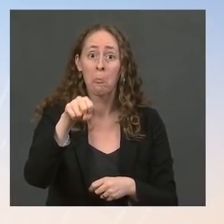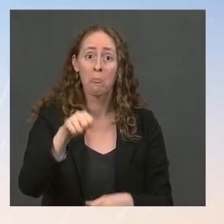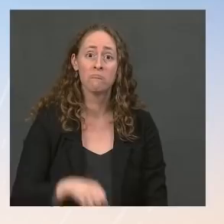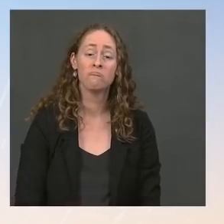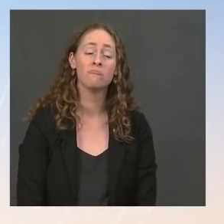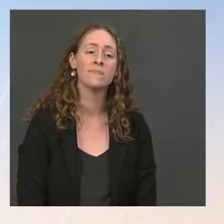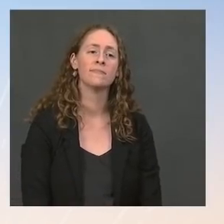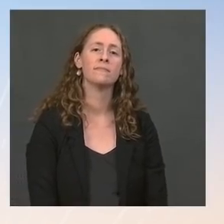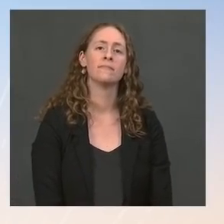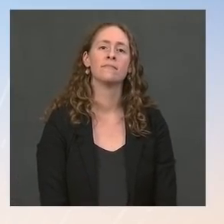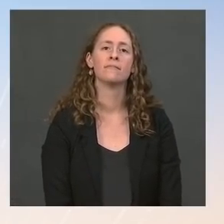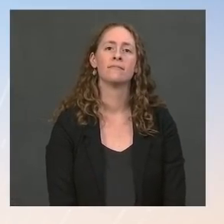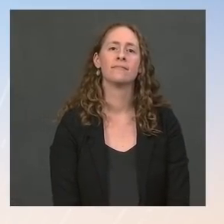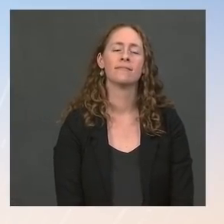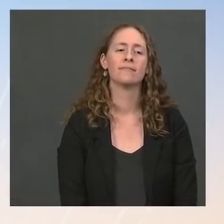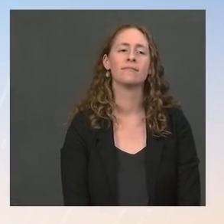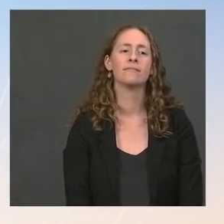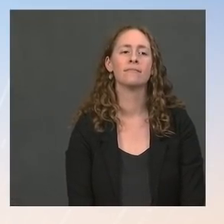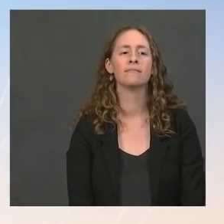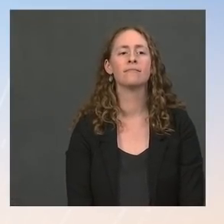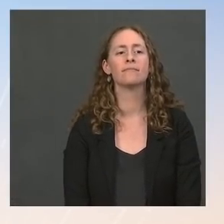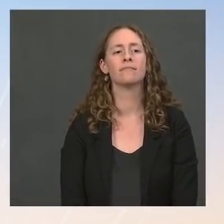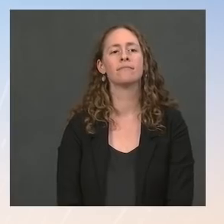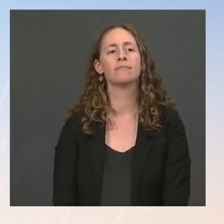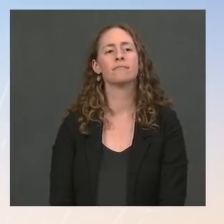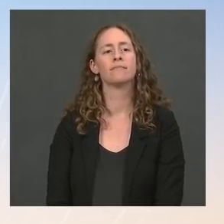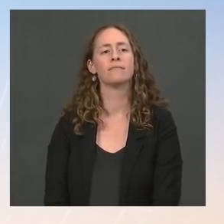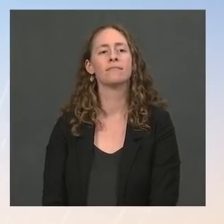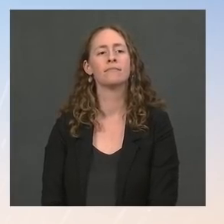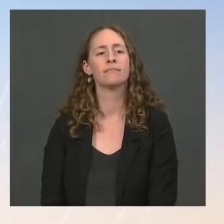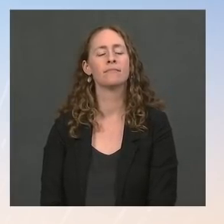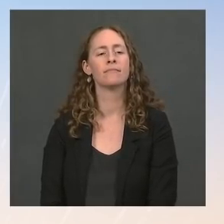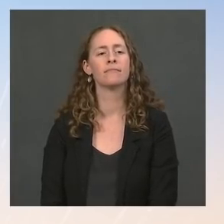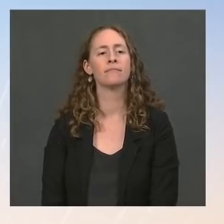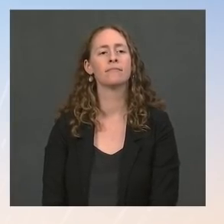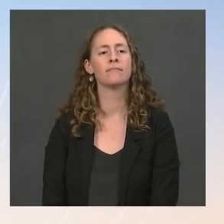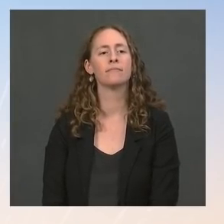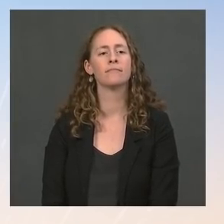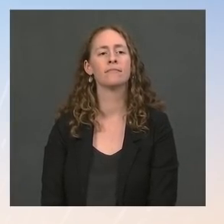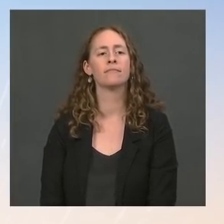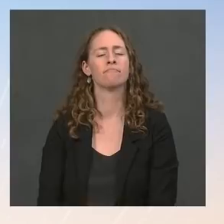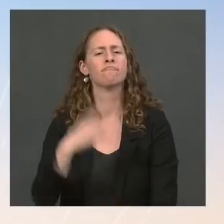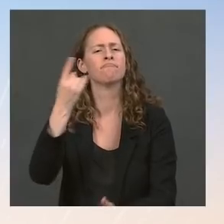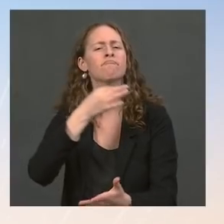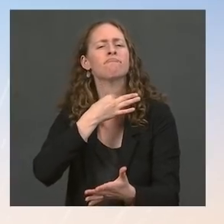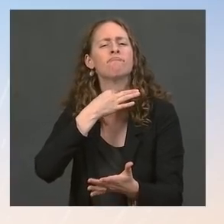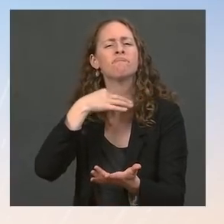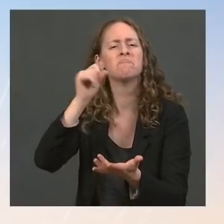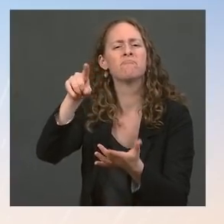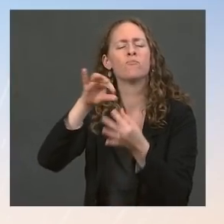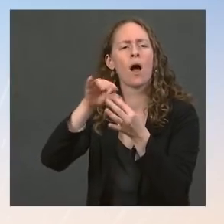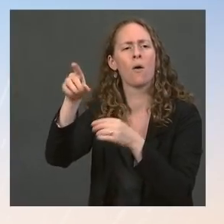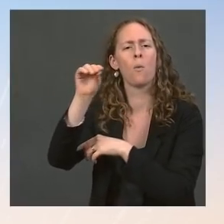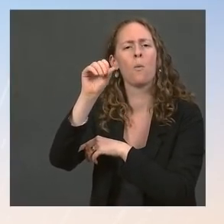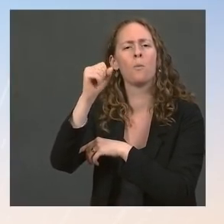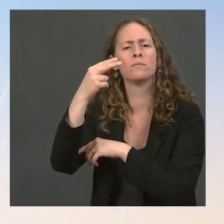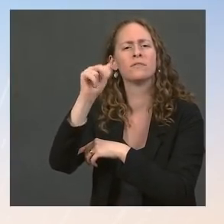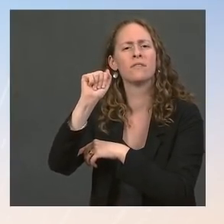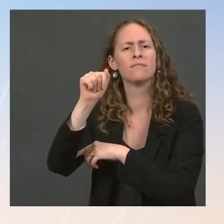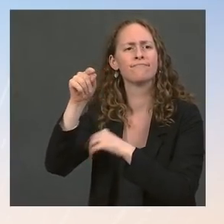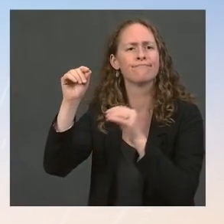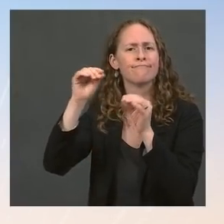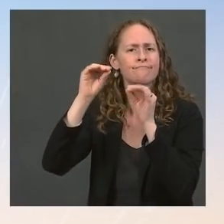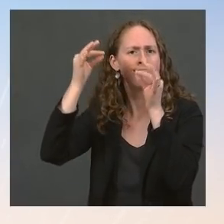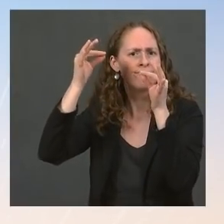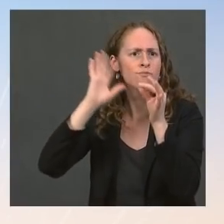Jen. Just wanted to go back to a question Jonathan asked. Sure. About the OSHA rule. Yeah. And the mandates. You had said it would be a few weeks